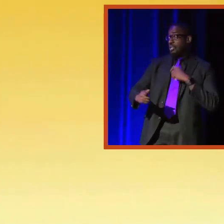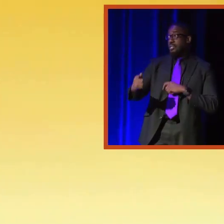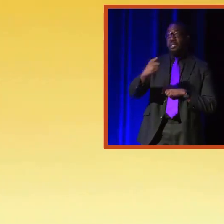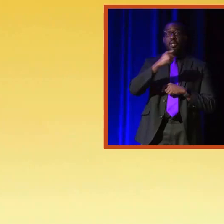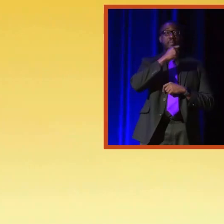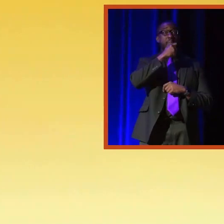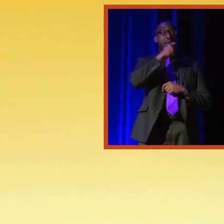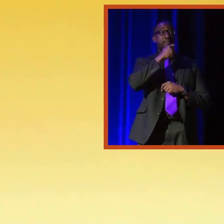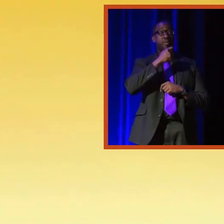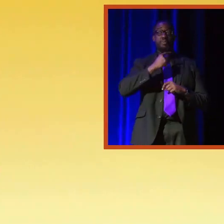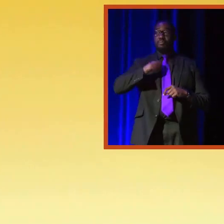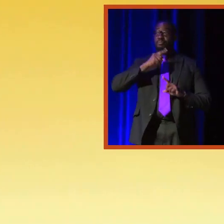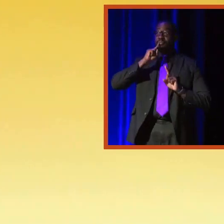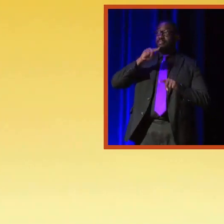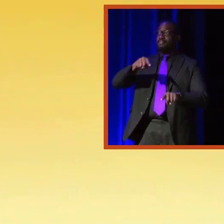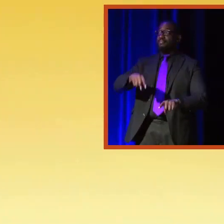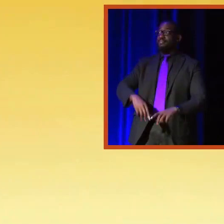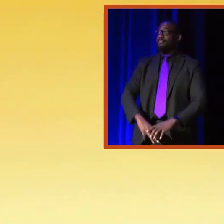microphones.